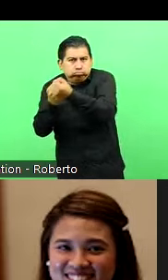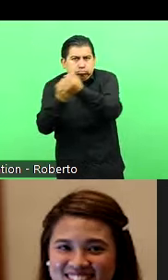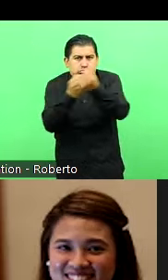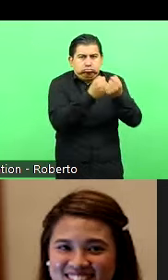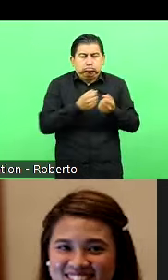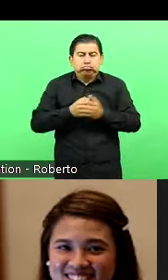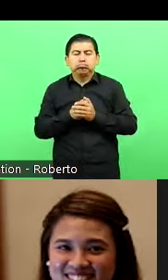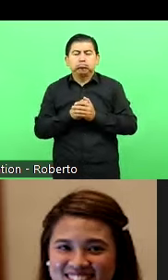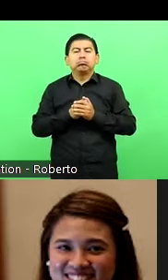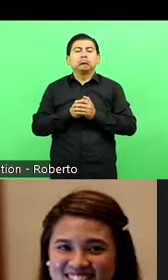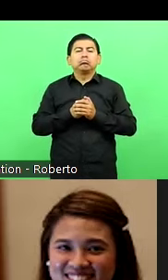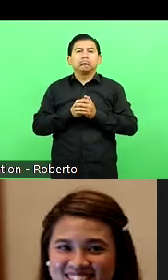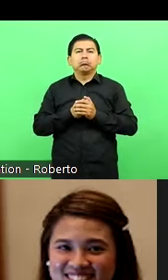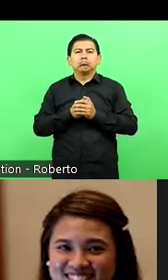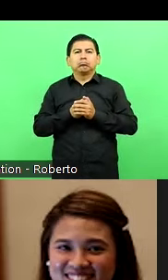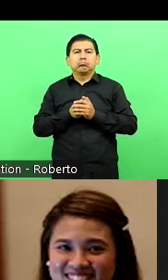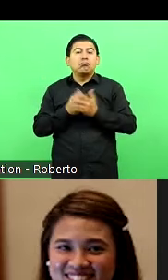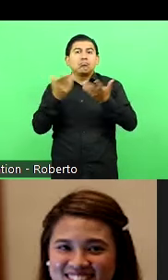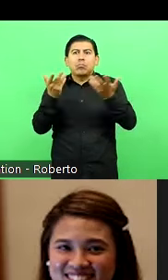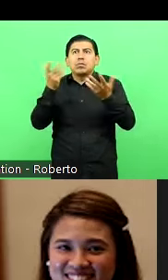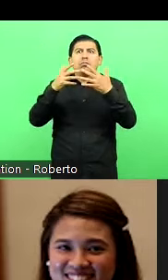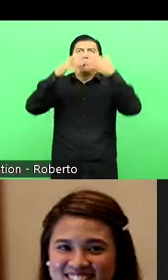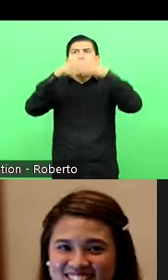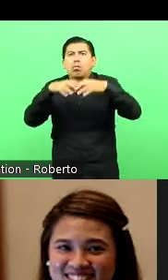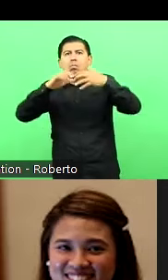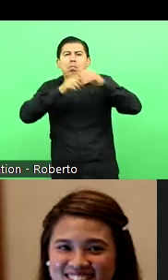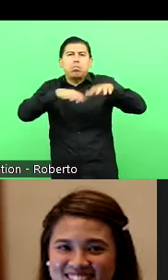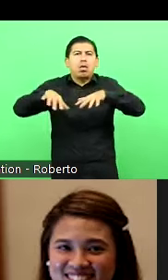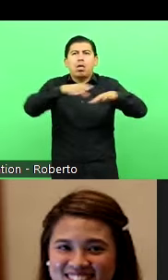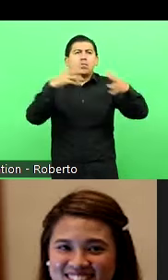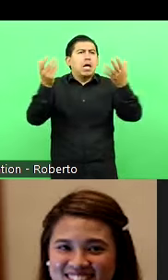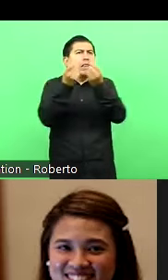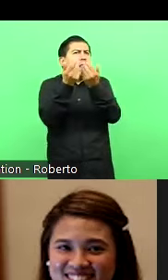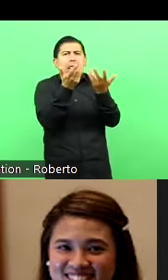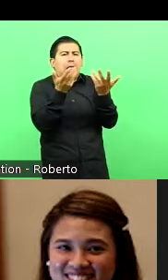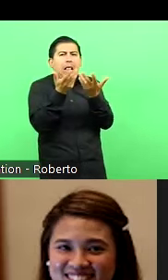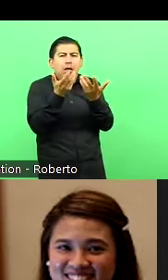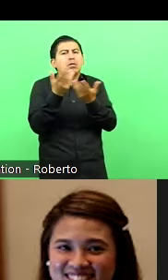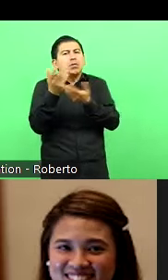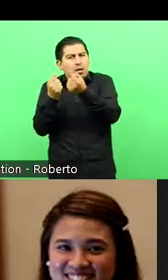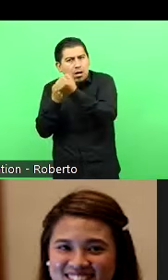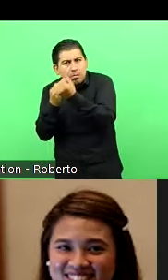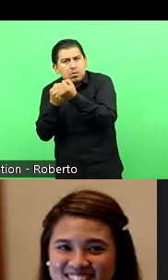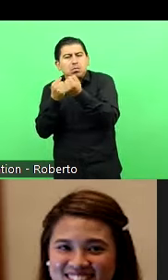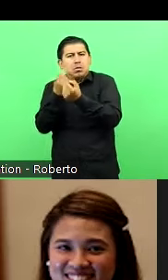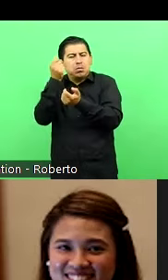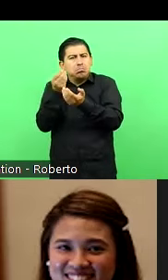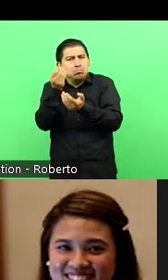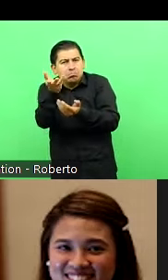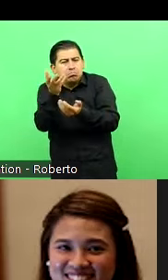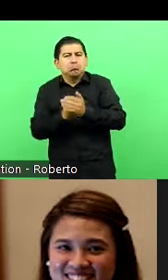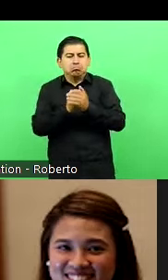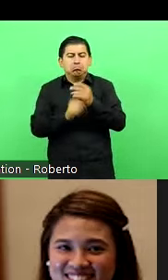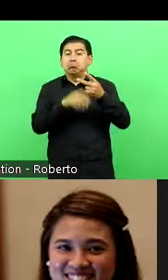disability. We have also determined that in terms of institutions that in terms of